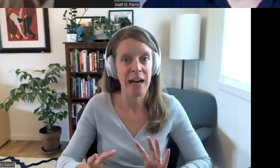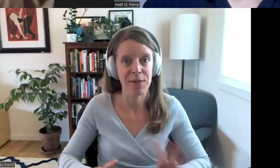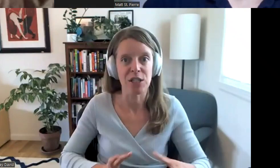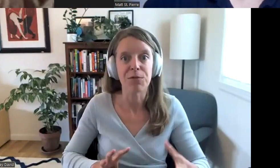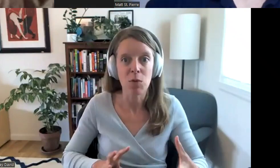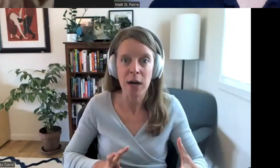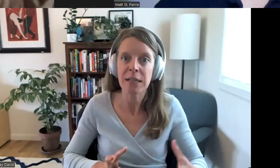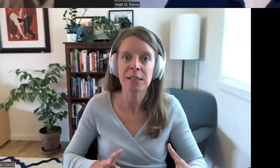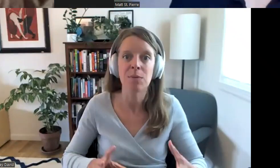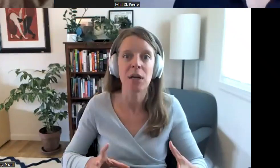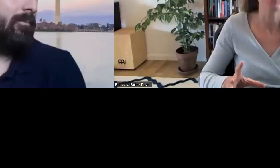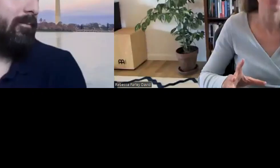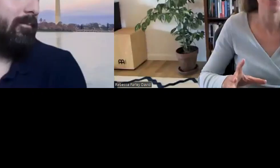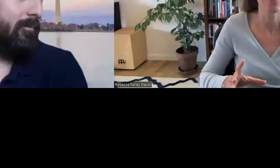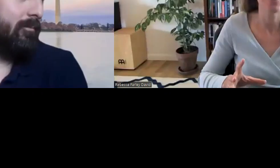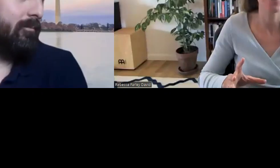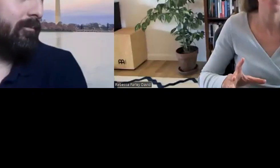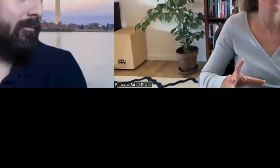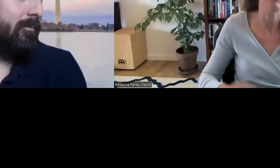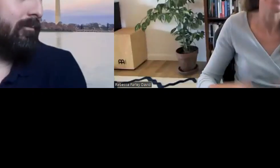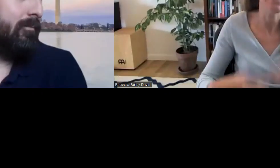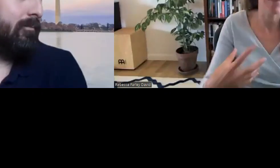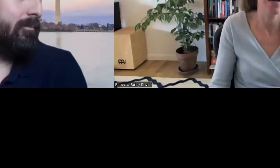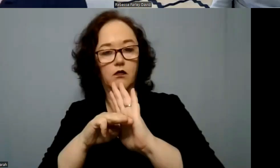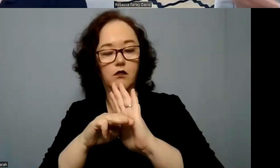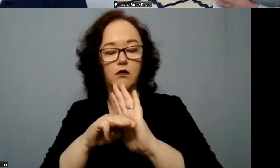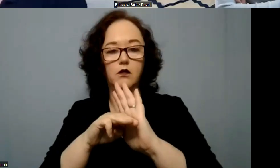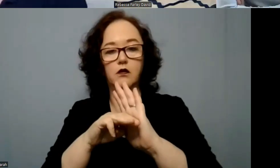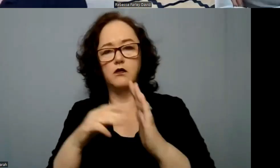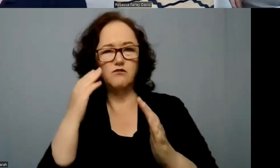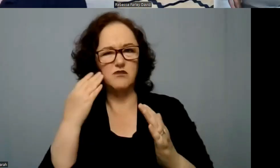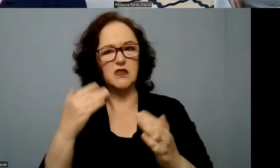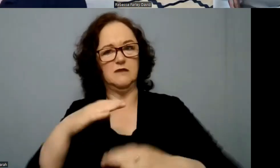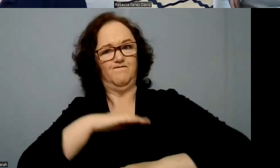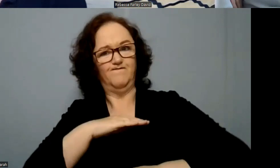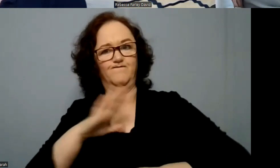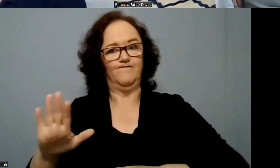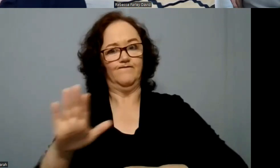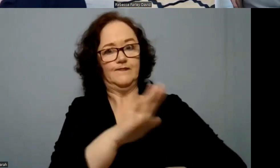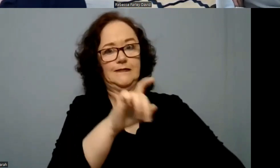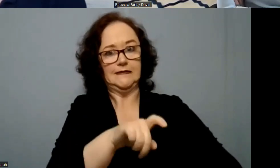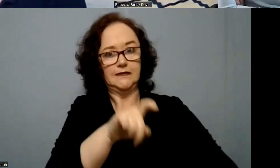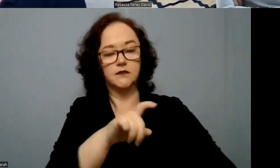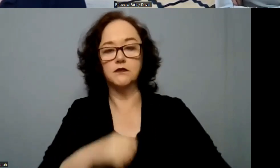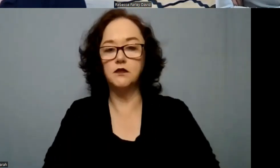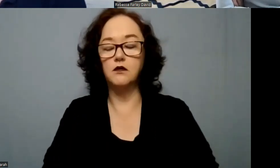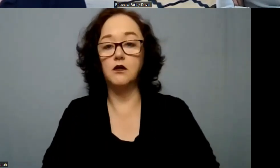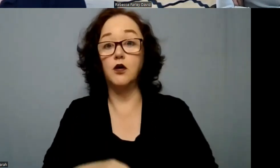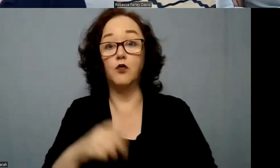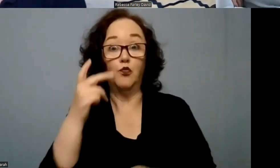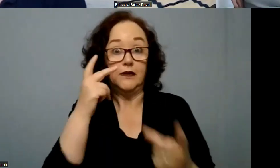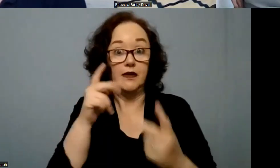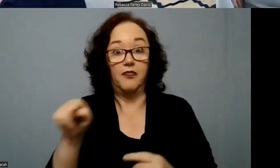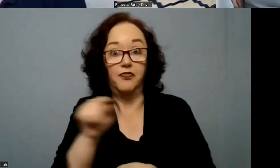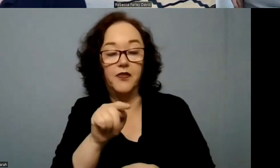leverage staff in different ways to be able to meet demand where it is. We've seen CCBHCs using